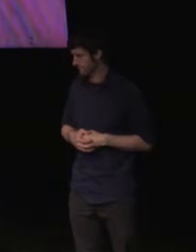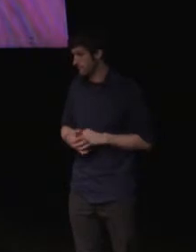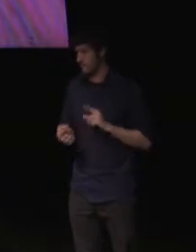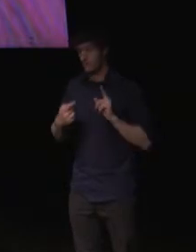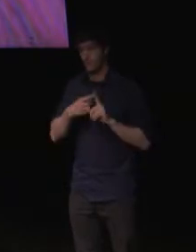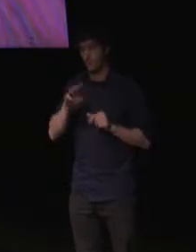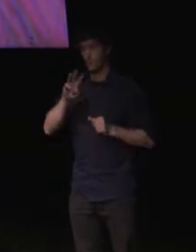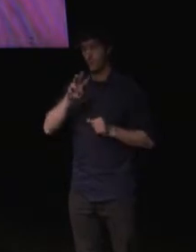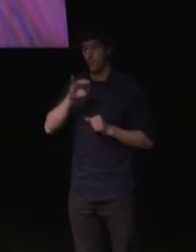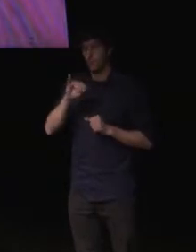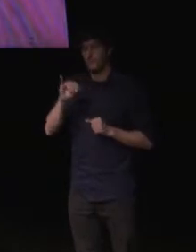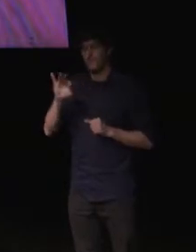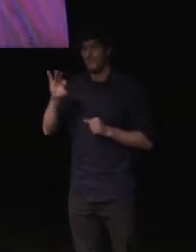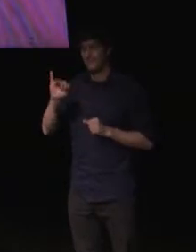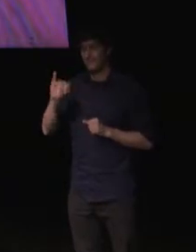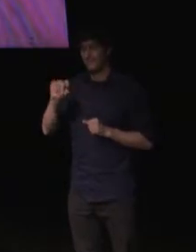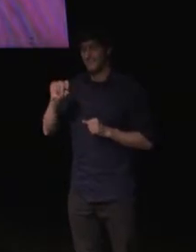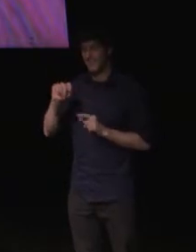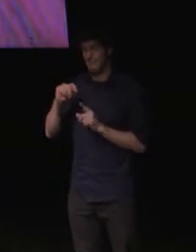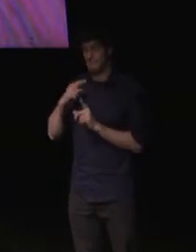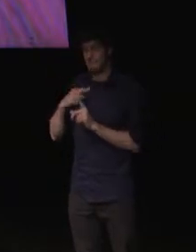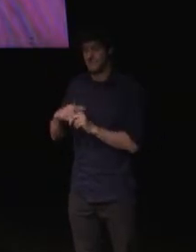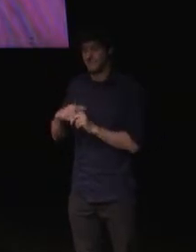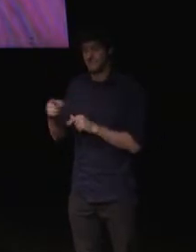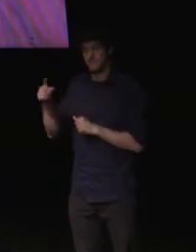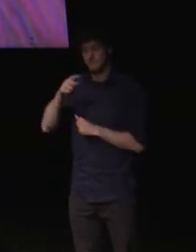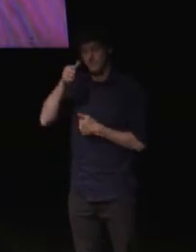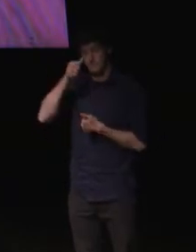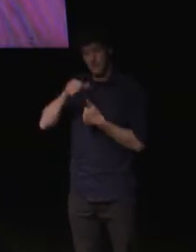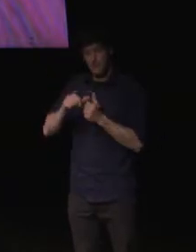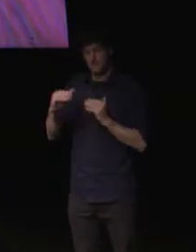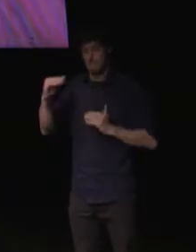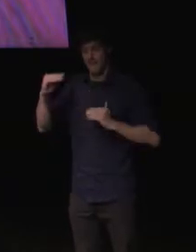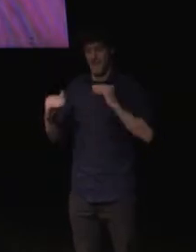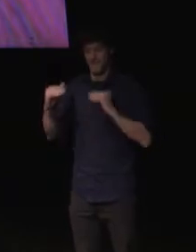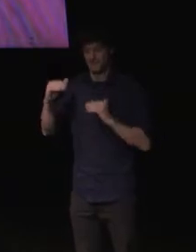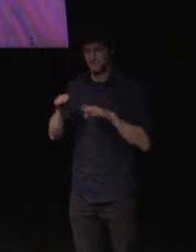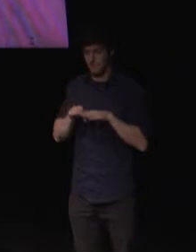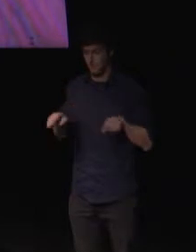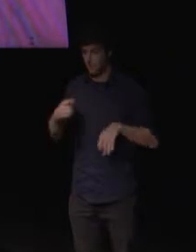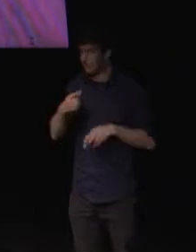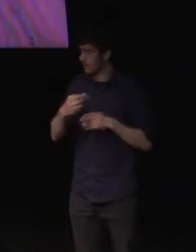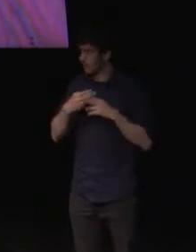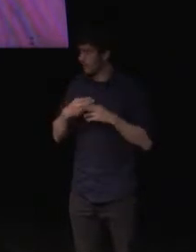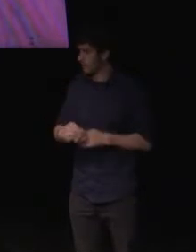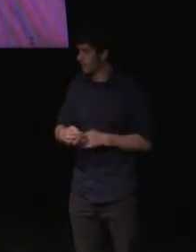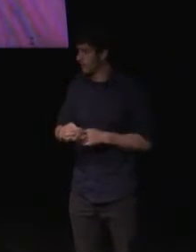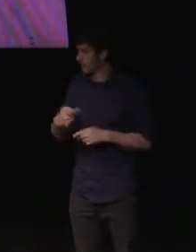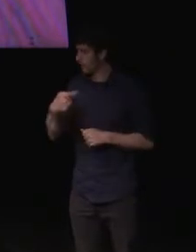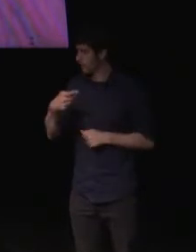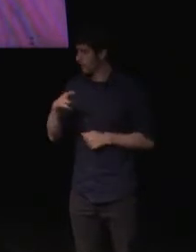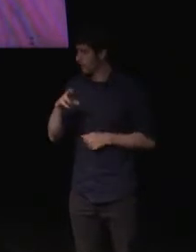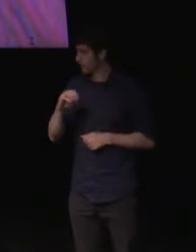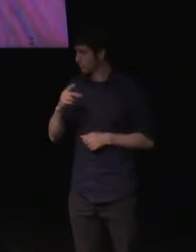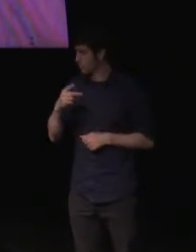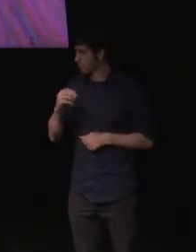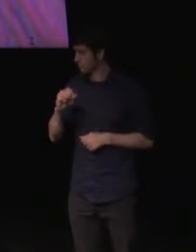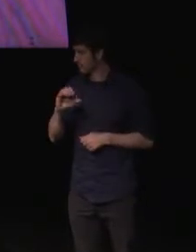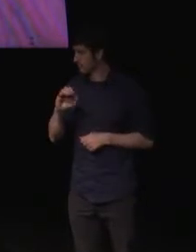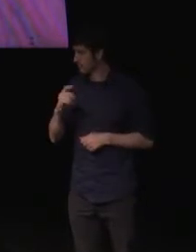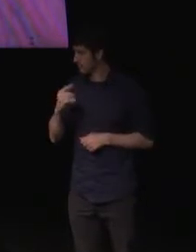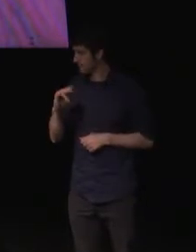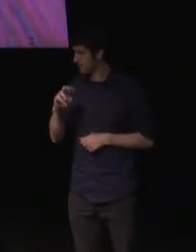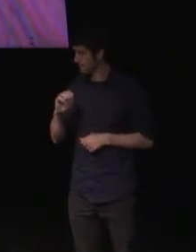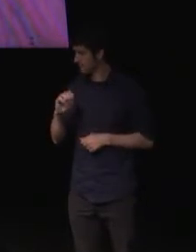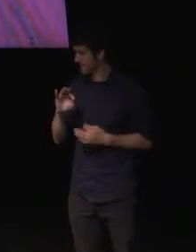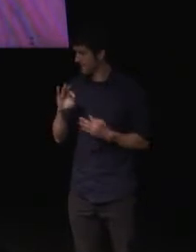Plus. And you guys remember the balance board. So the significant thing about this is it's called proprioceptive feedback, meaning if you